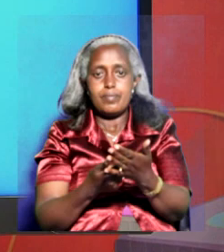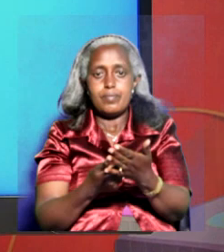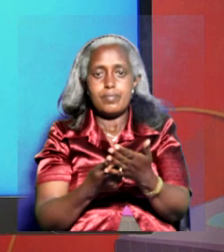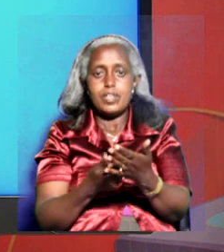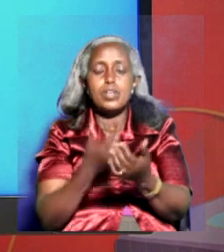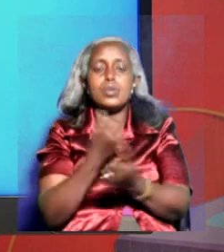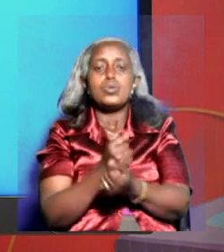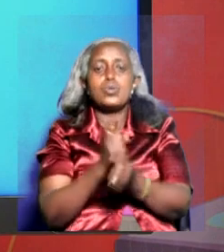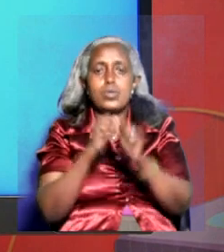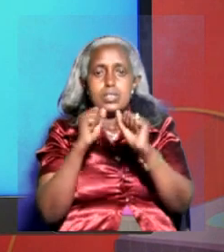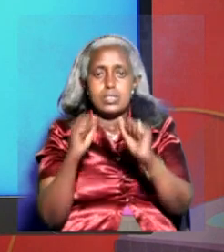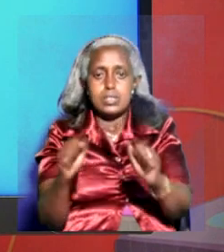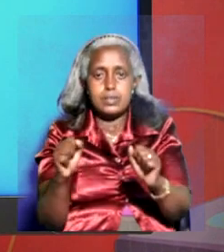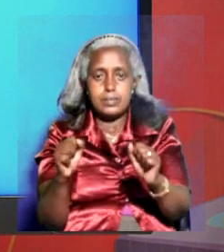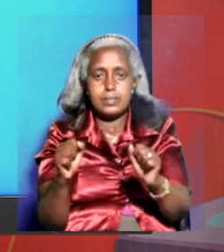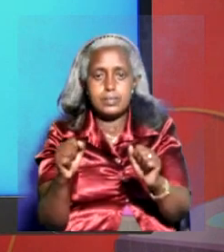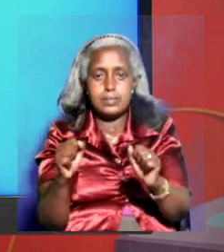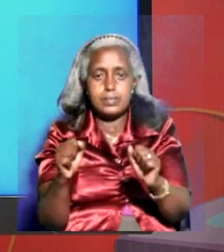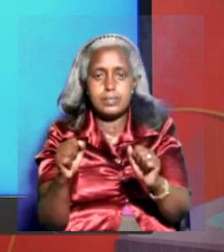solution,